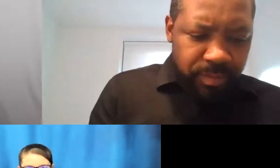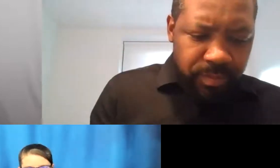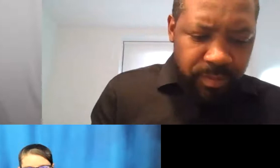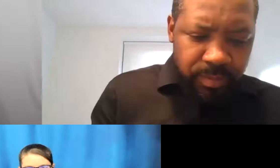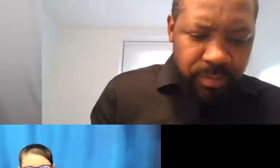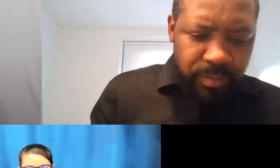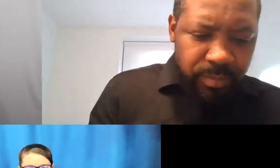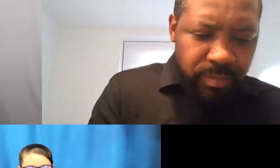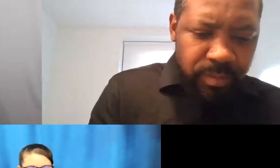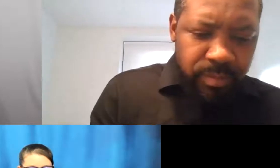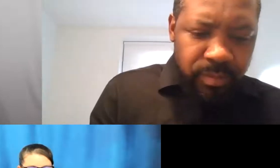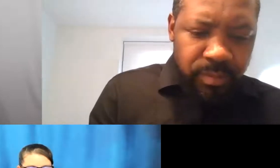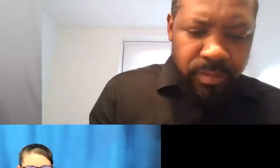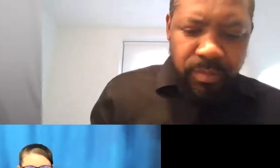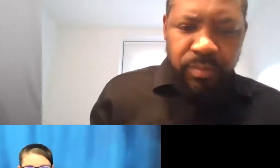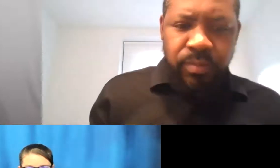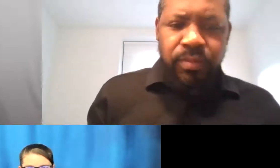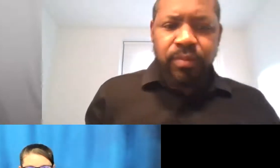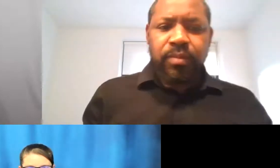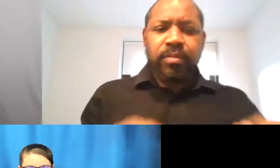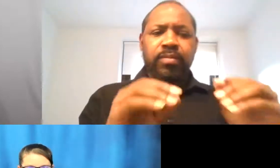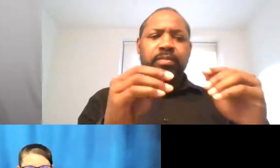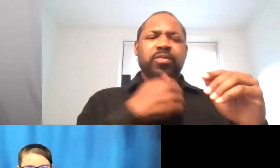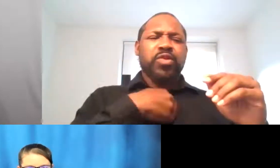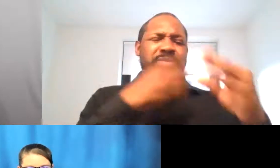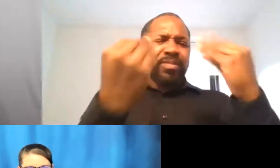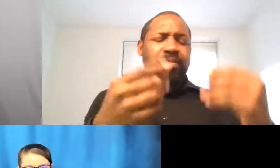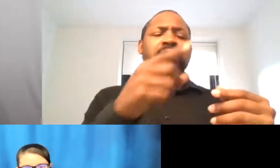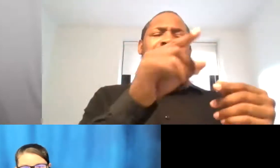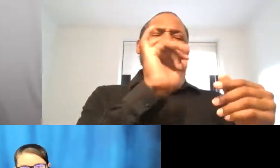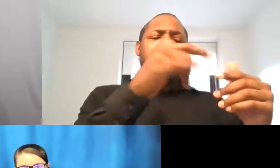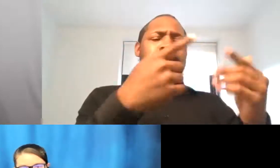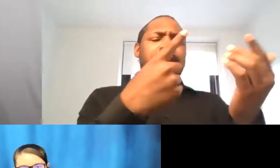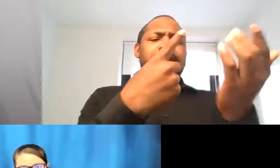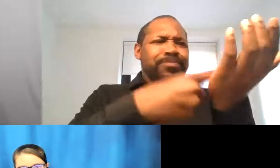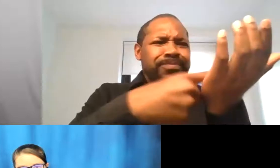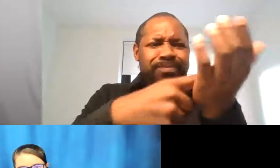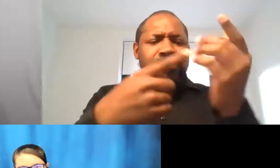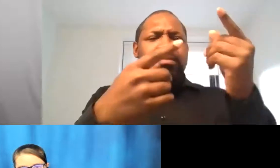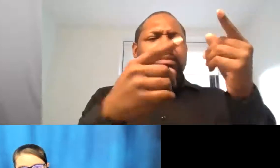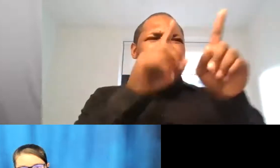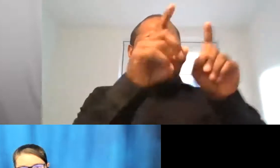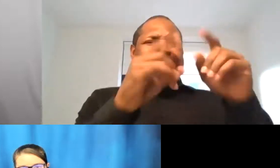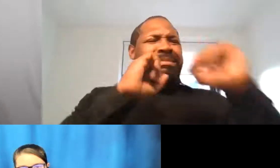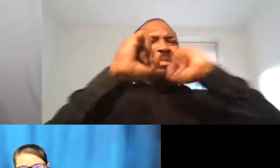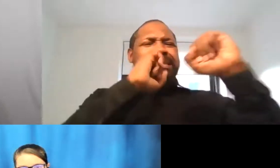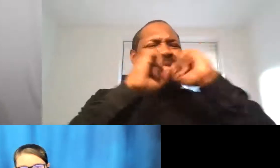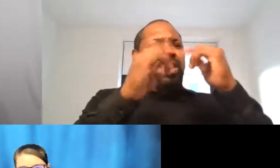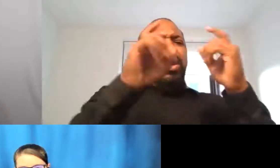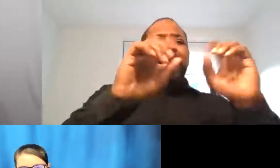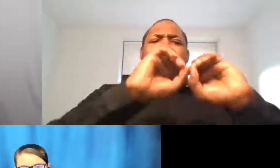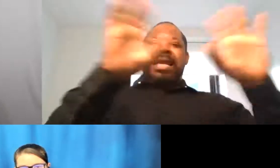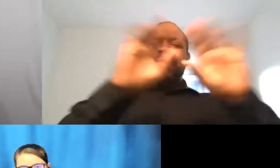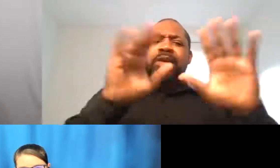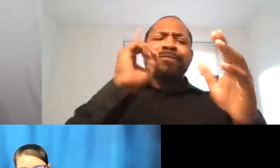that are provided, and they don't have access to the information during that intake. So we've been